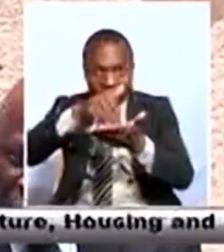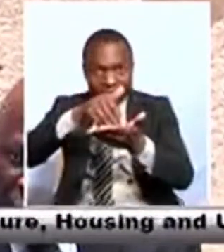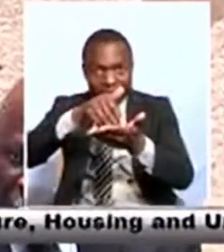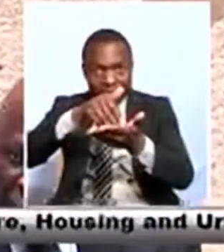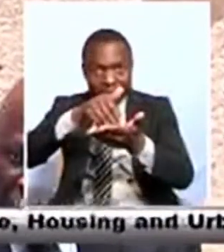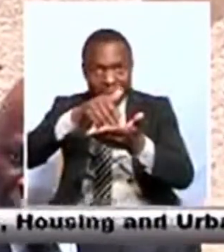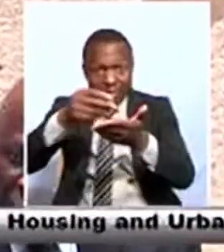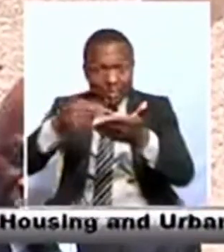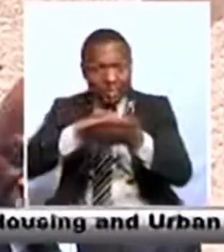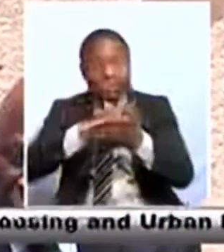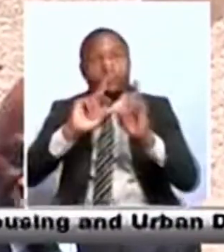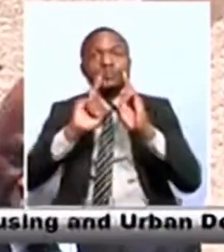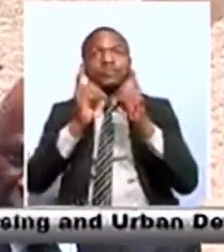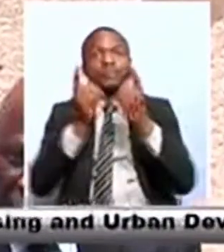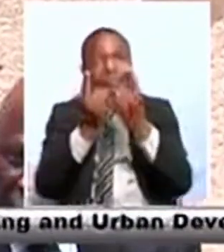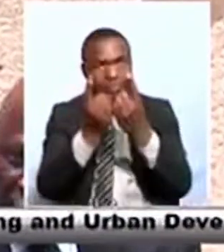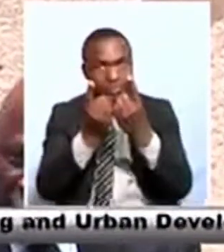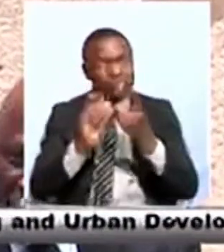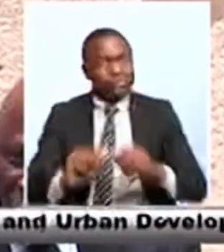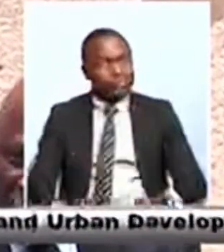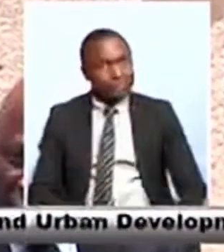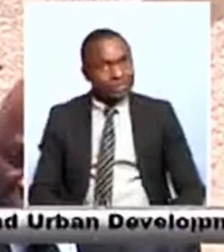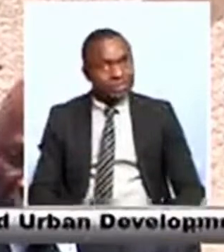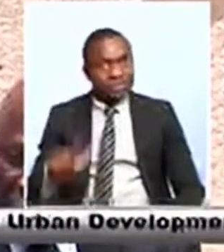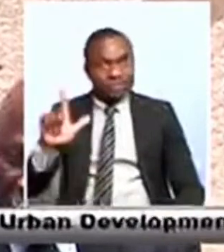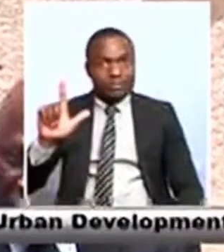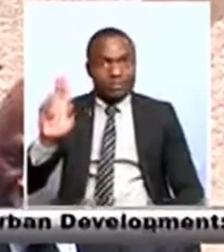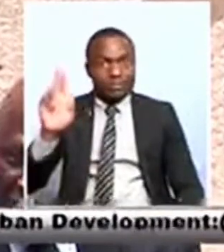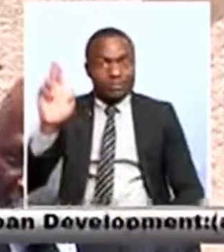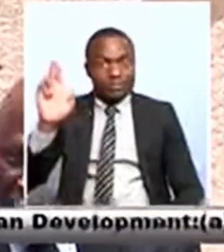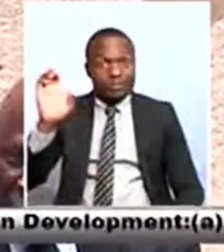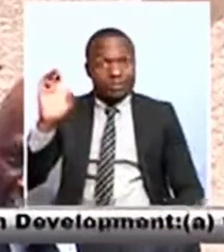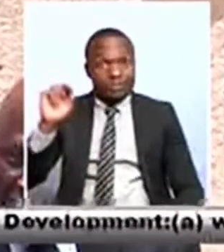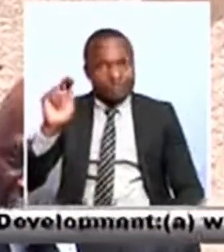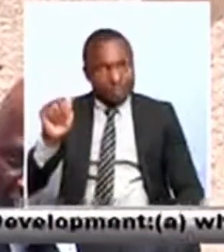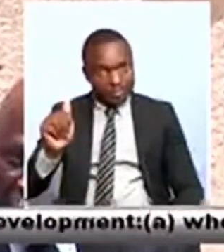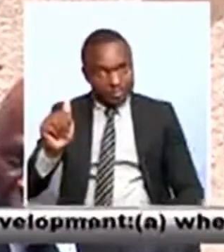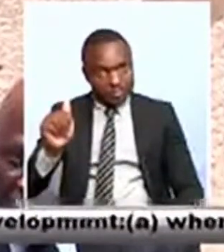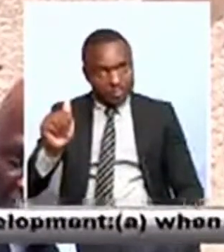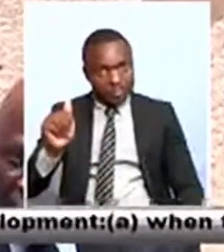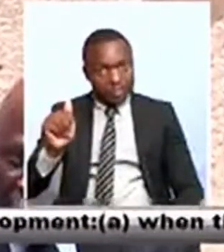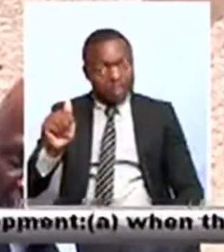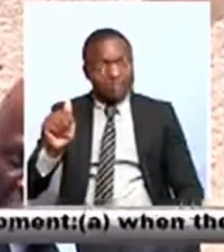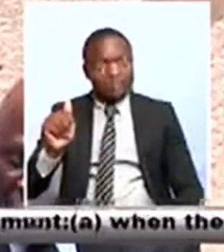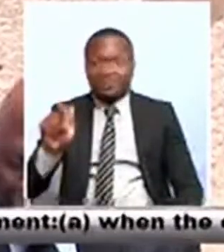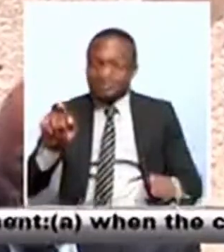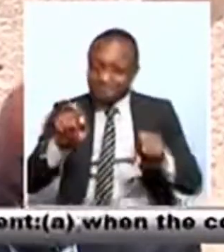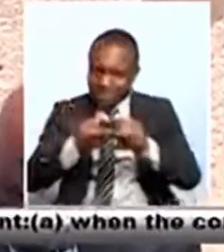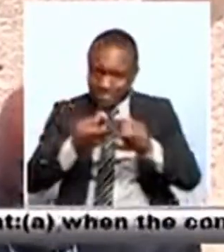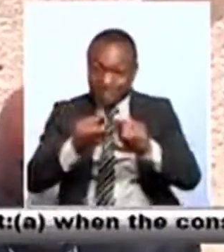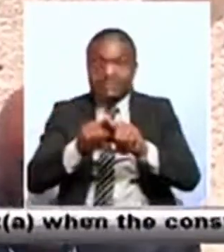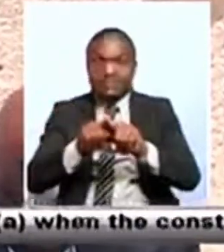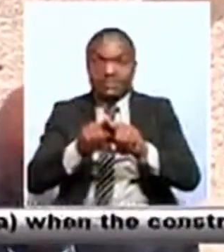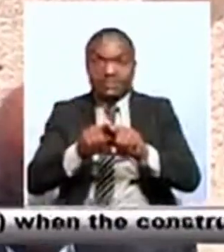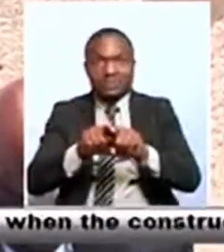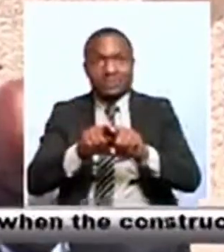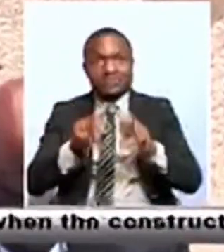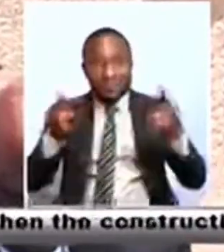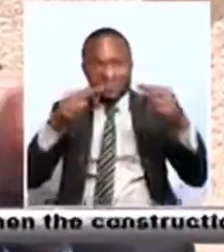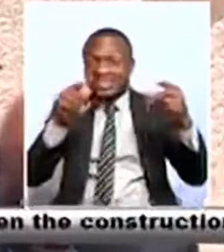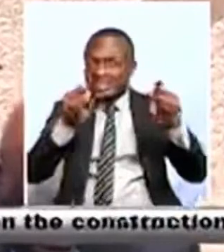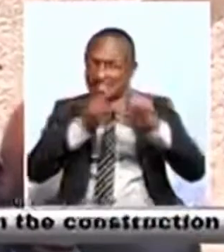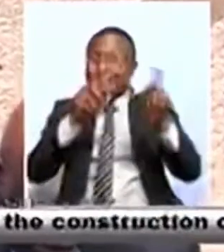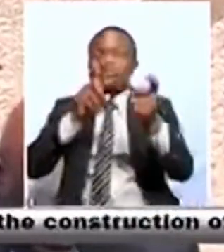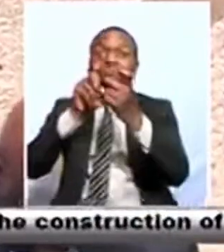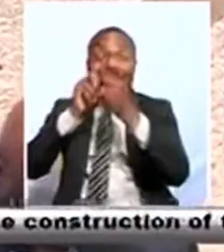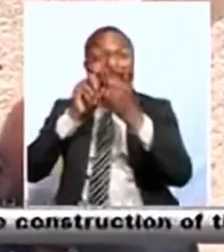new districts, and the Luena or Limulonga district is equally affected. May I find out